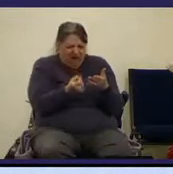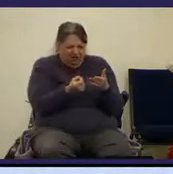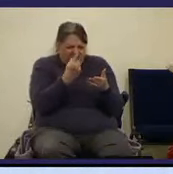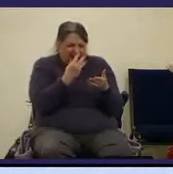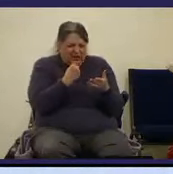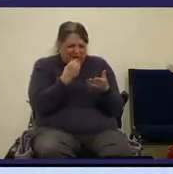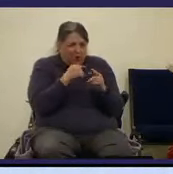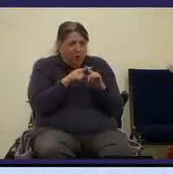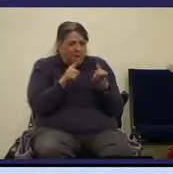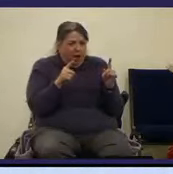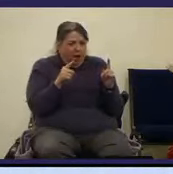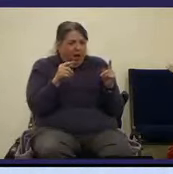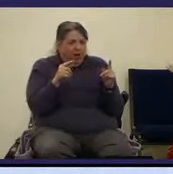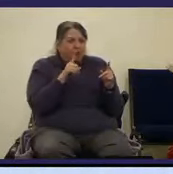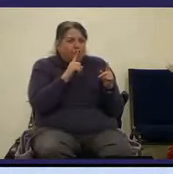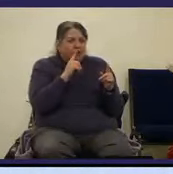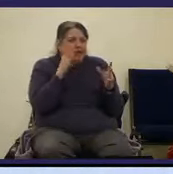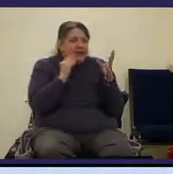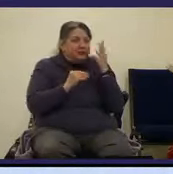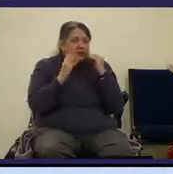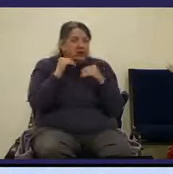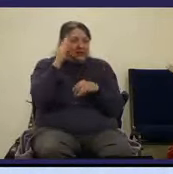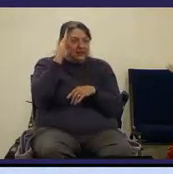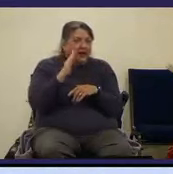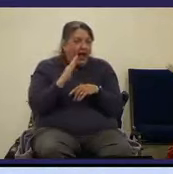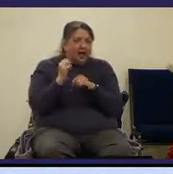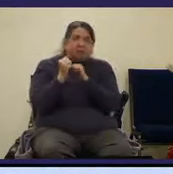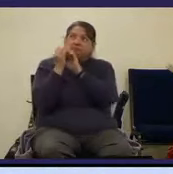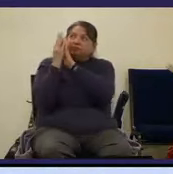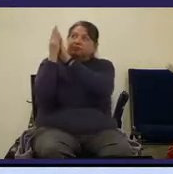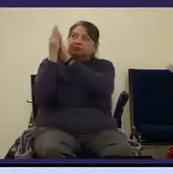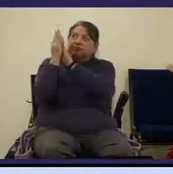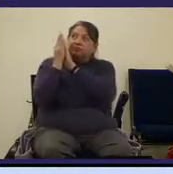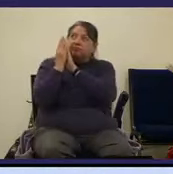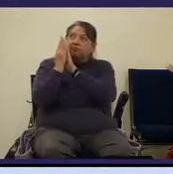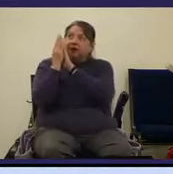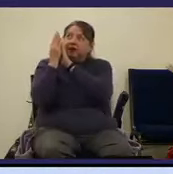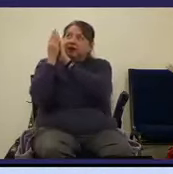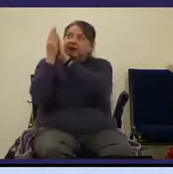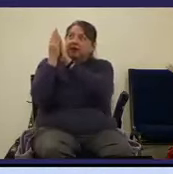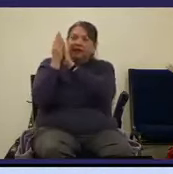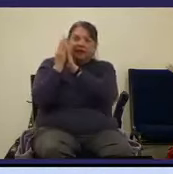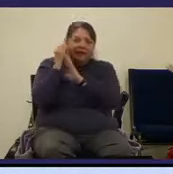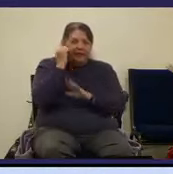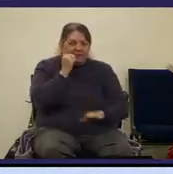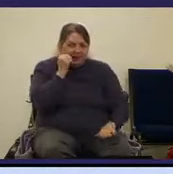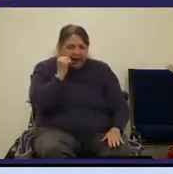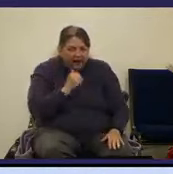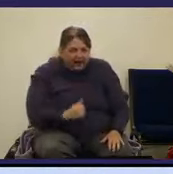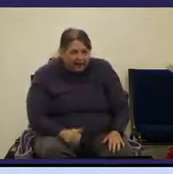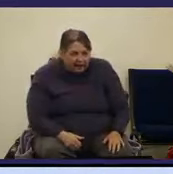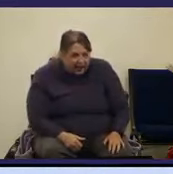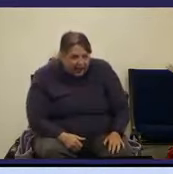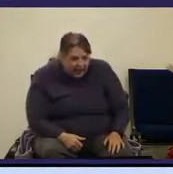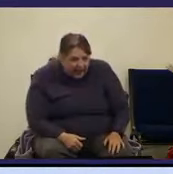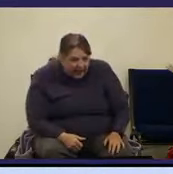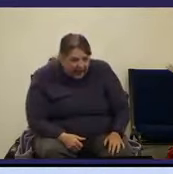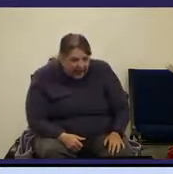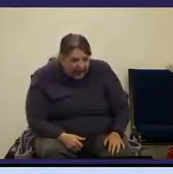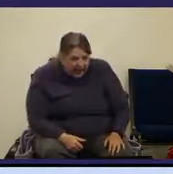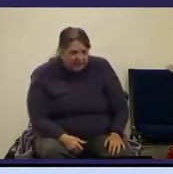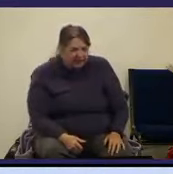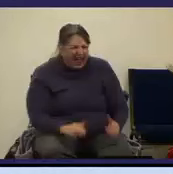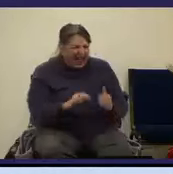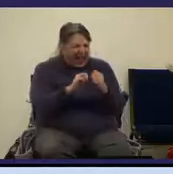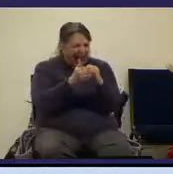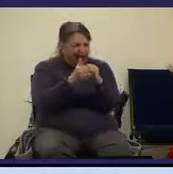intensified desire to walk in his presence day by day. So I read a couple of things for him. He says, the practice